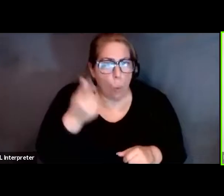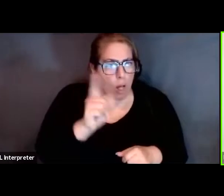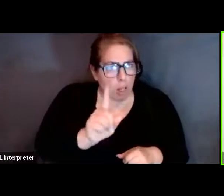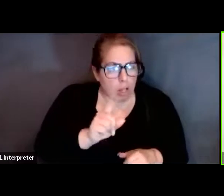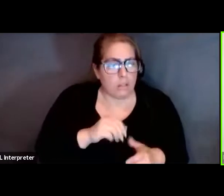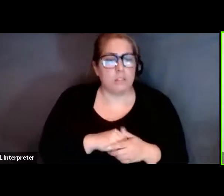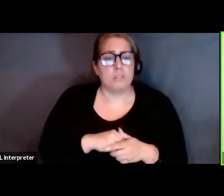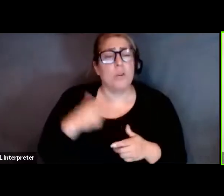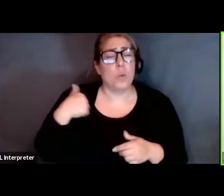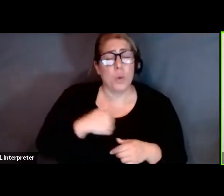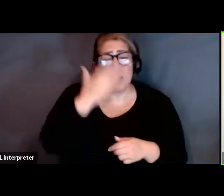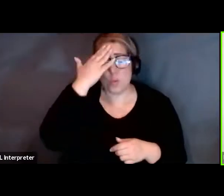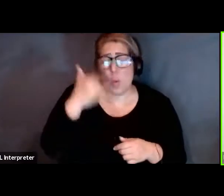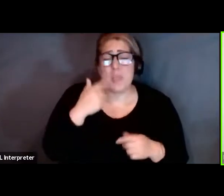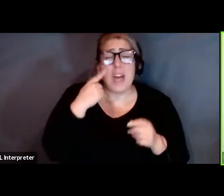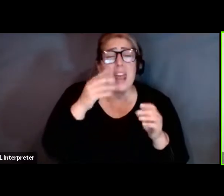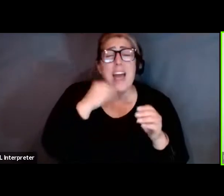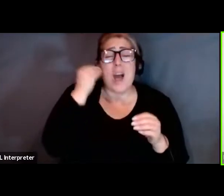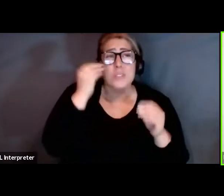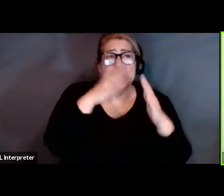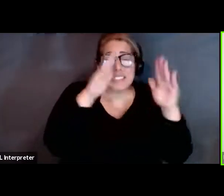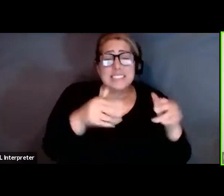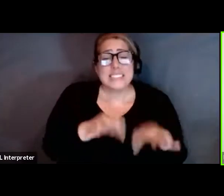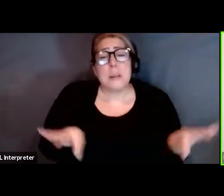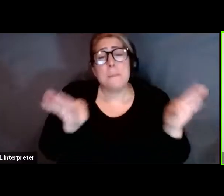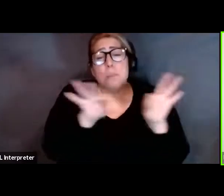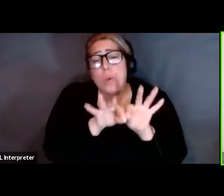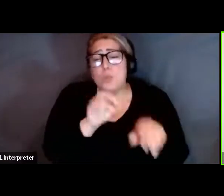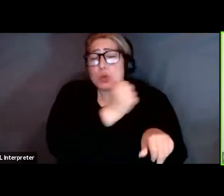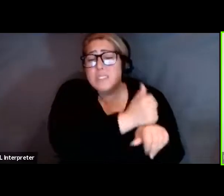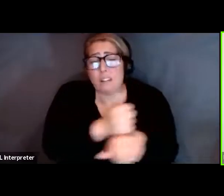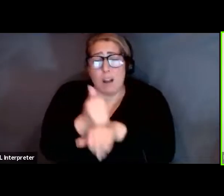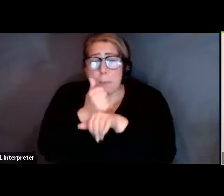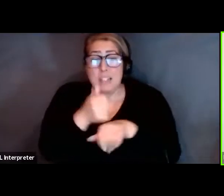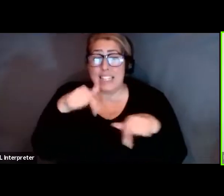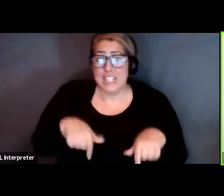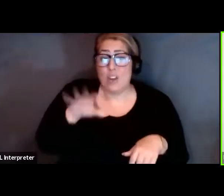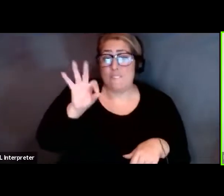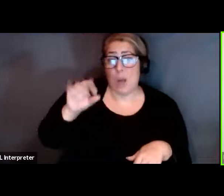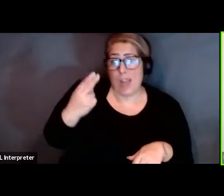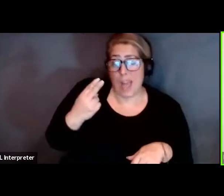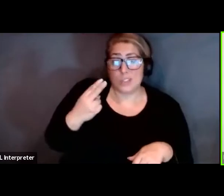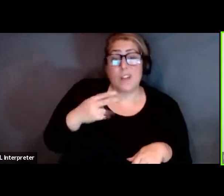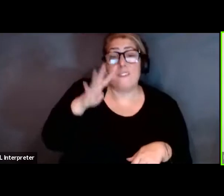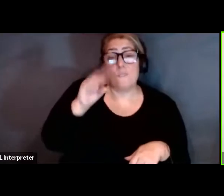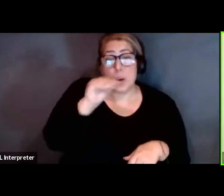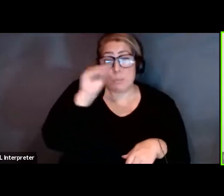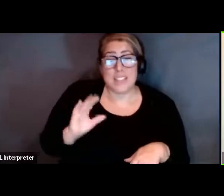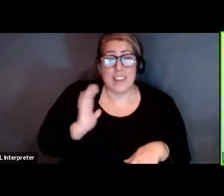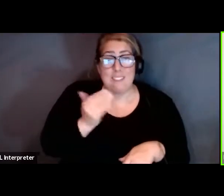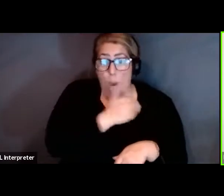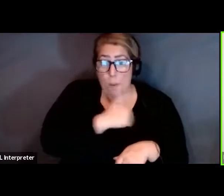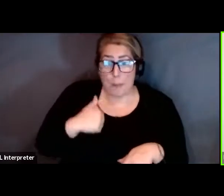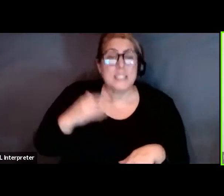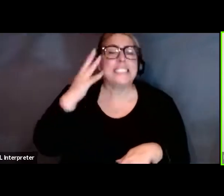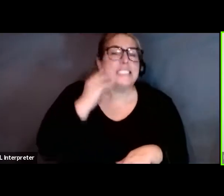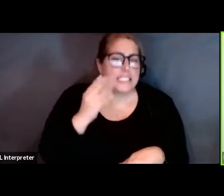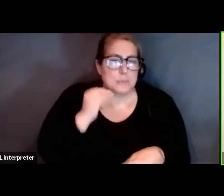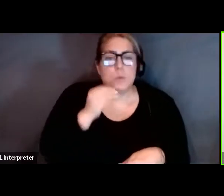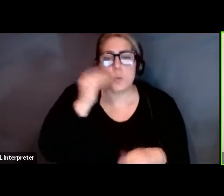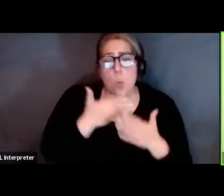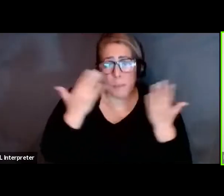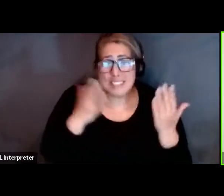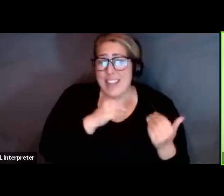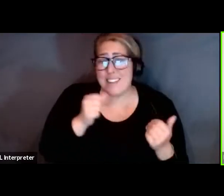vital housing is to recover. At Fountain House, approximately 40% of our members have experienced homelessness or unstable housing when they arrive,